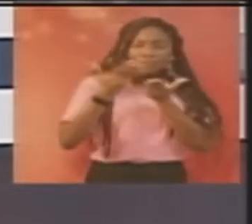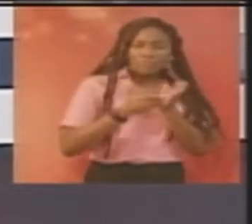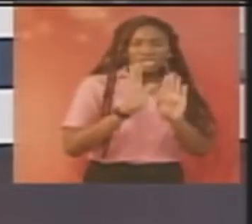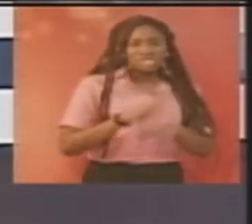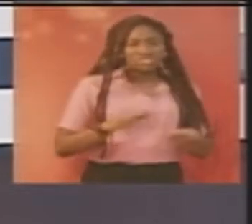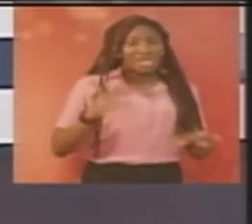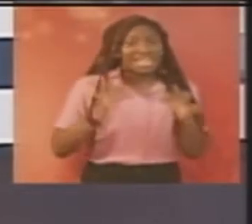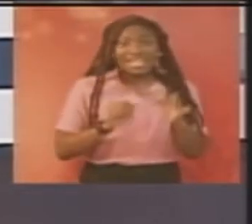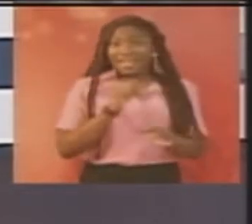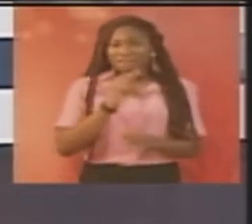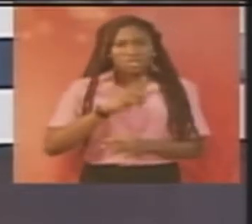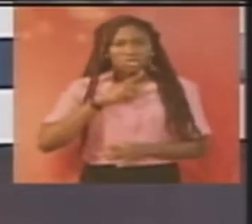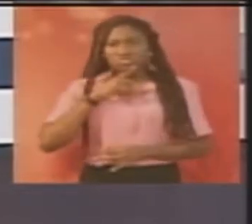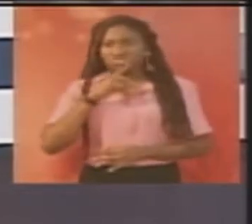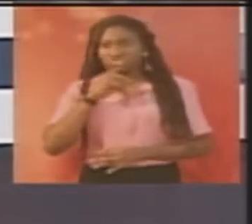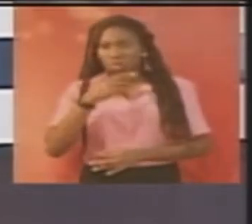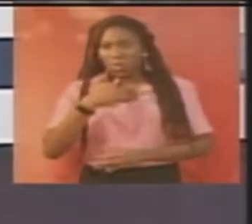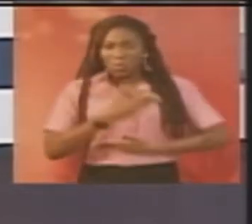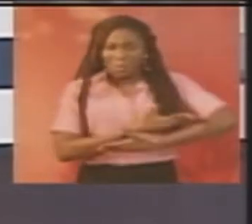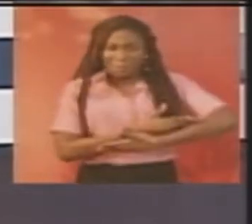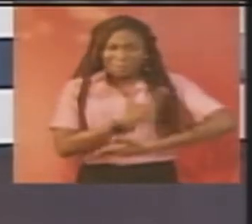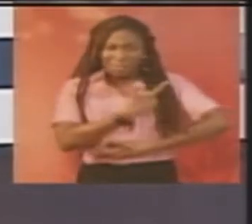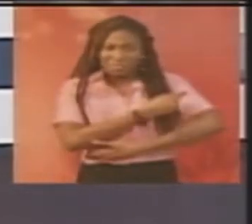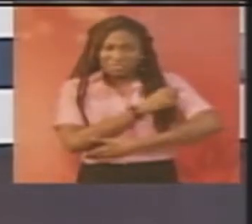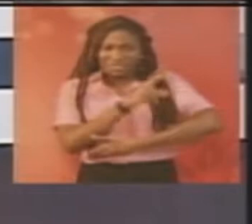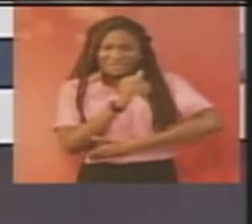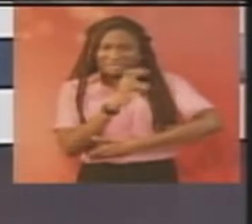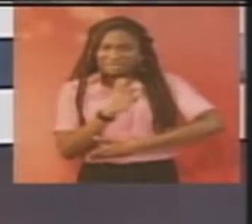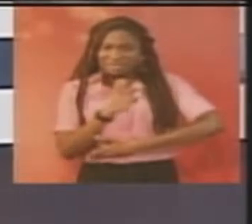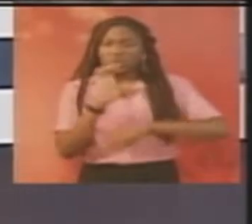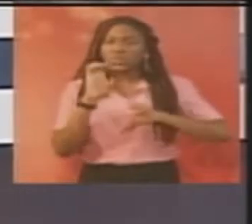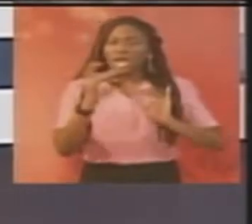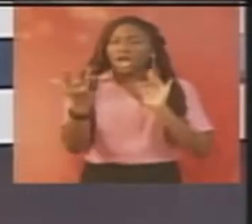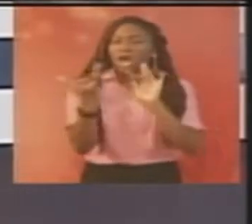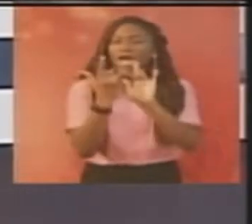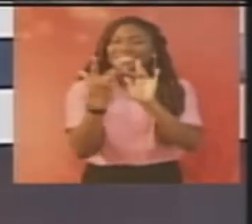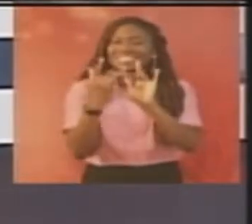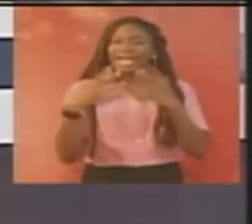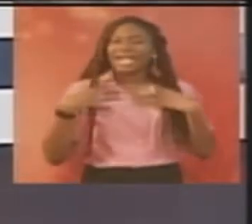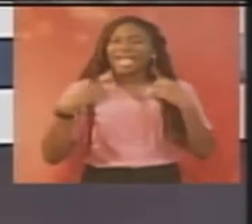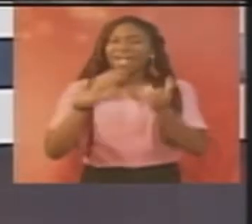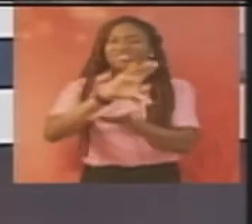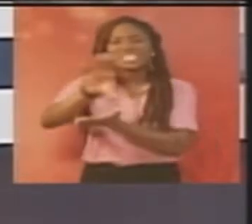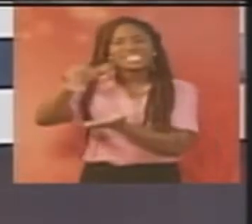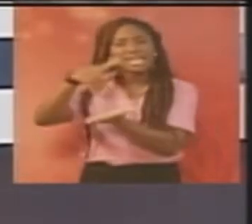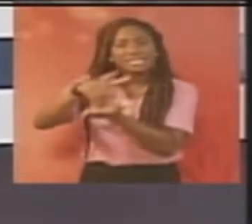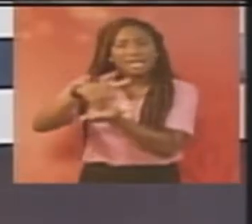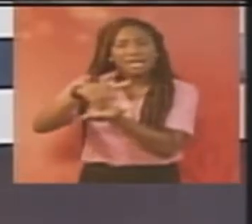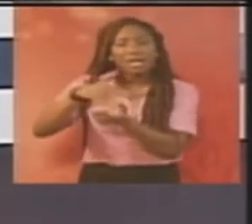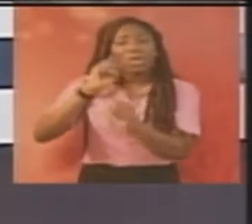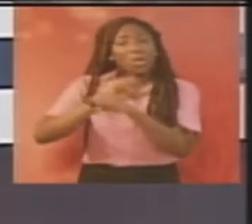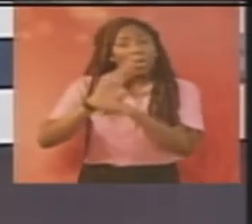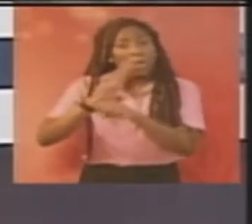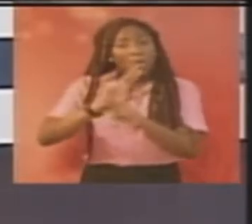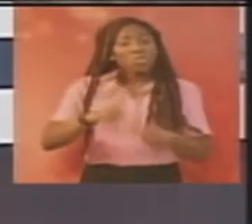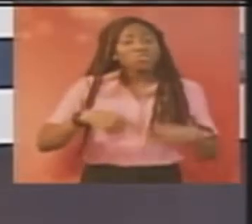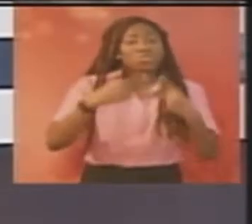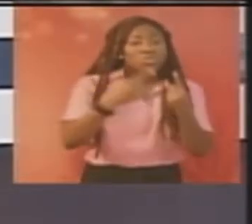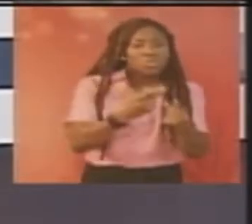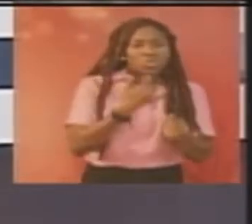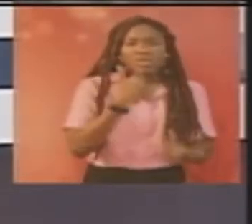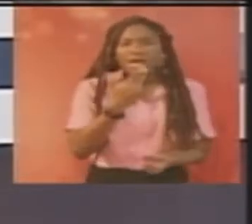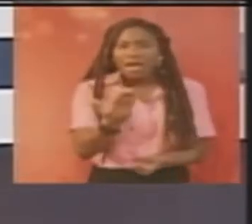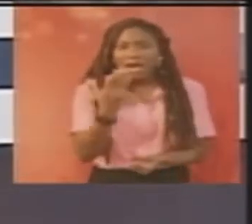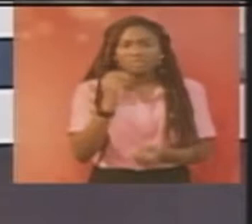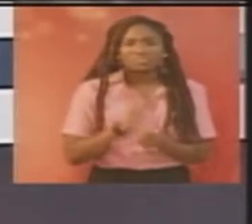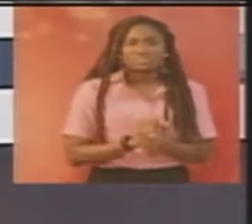not sure about your child's vaccination status, you can contact the health center. You can go in at the health center so that it can be rectified.